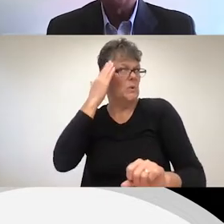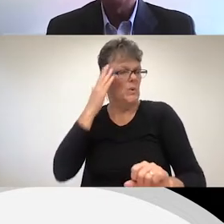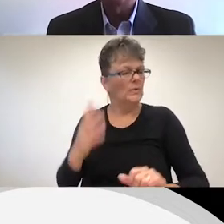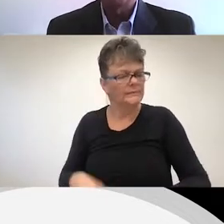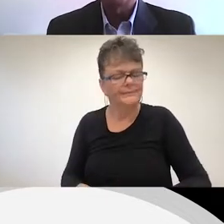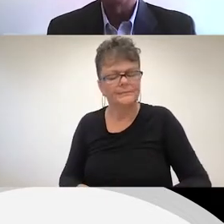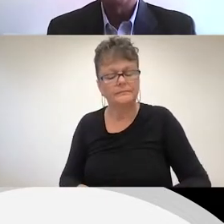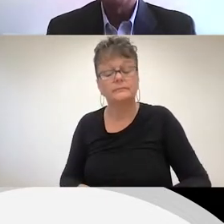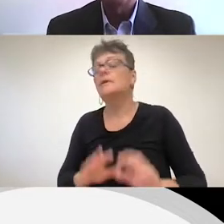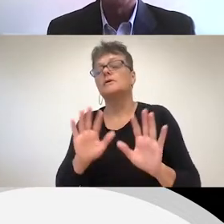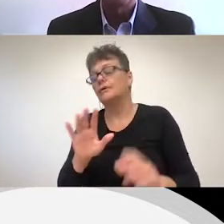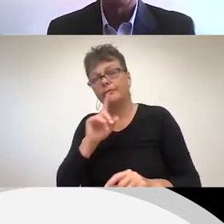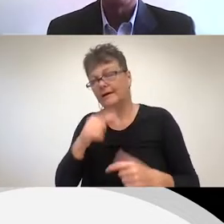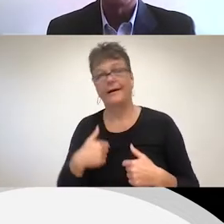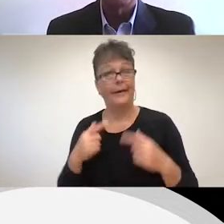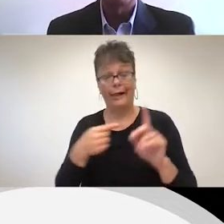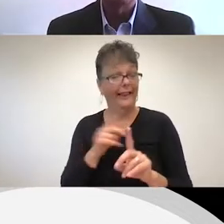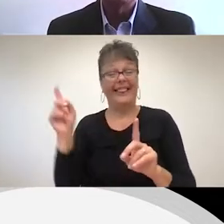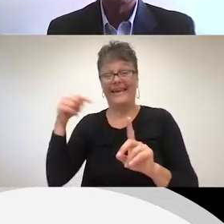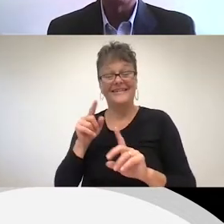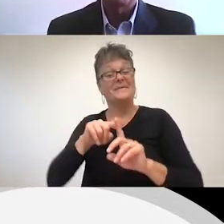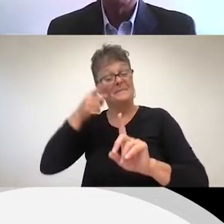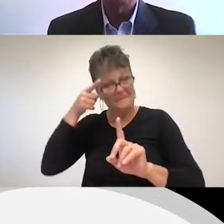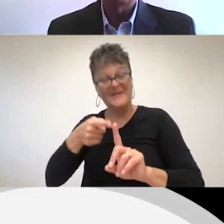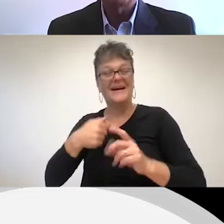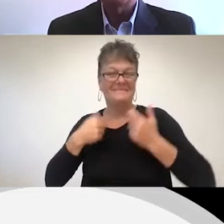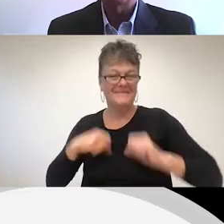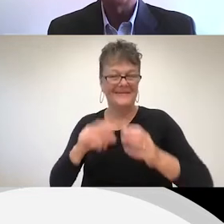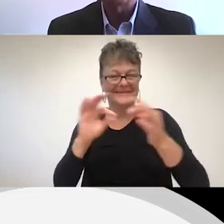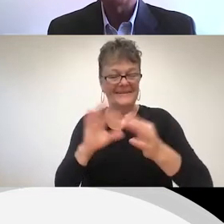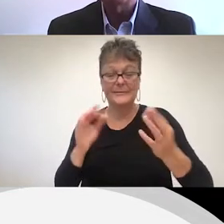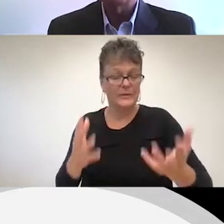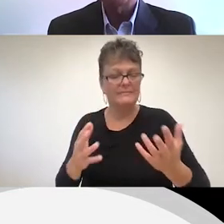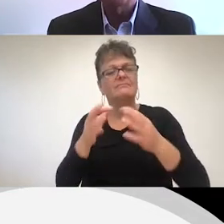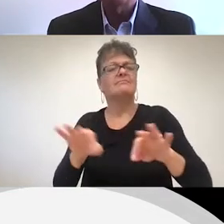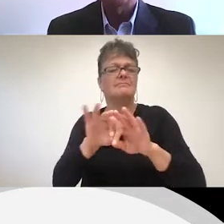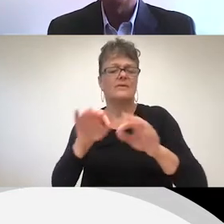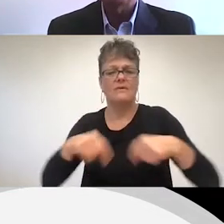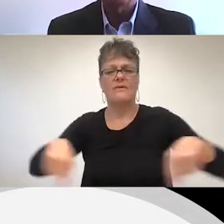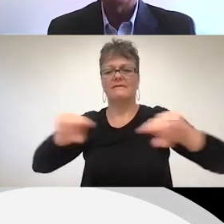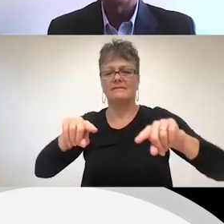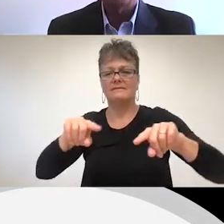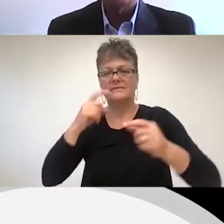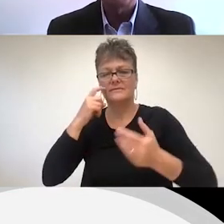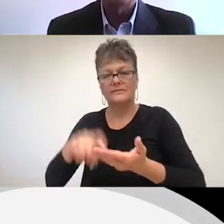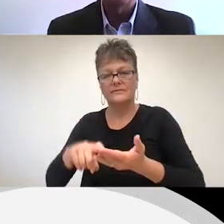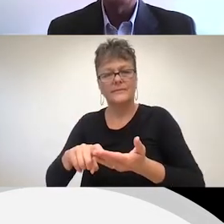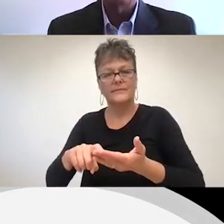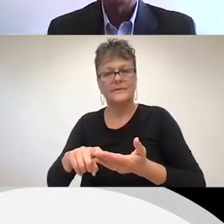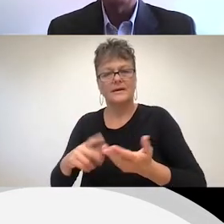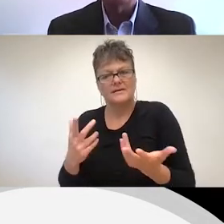Most of all, then, what I'm trying to say, the important item is for all of us to remember and to recognize each other's